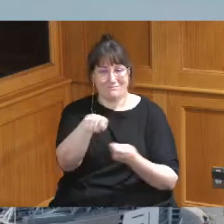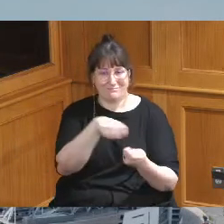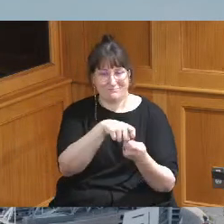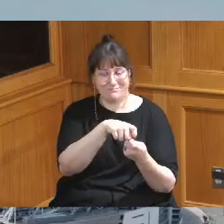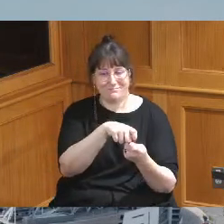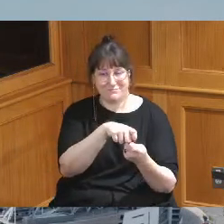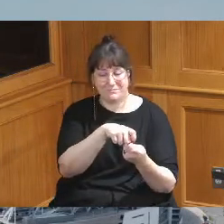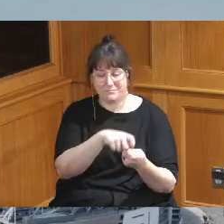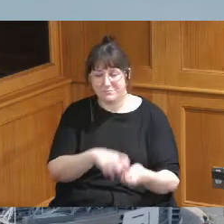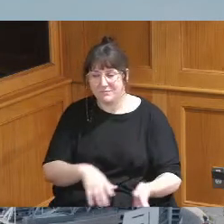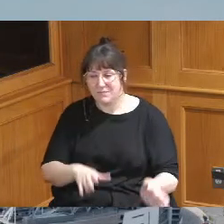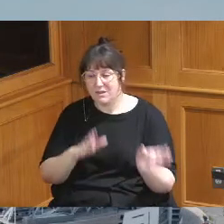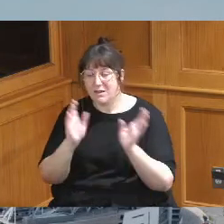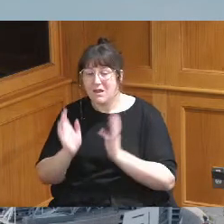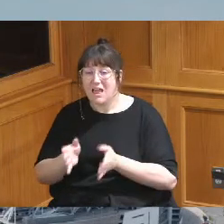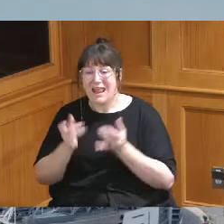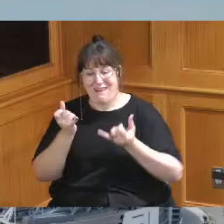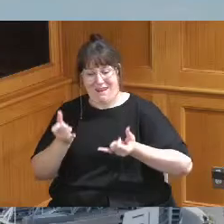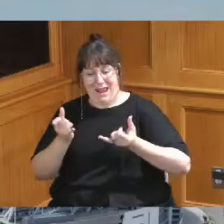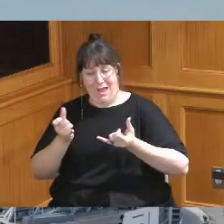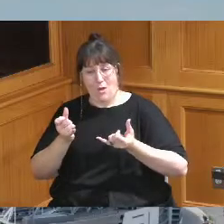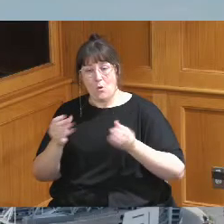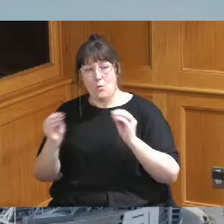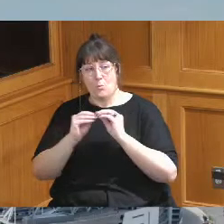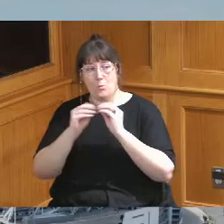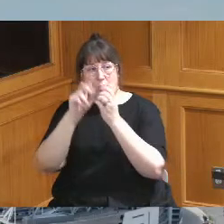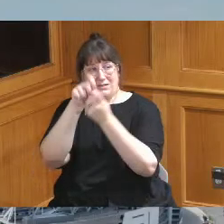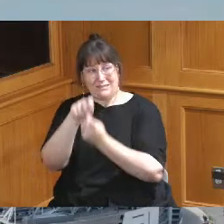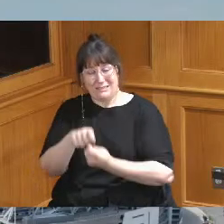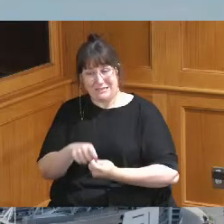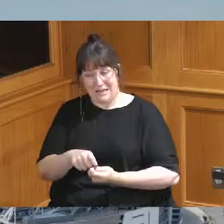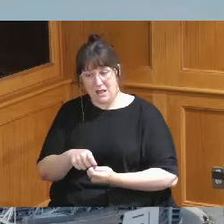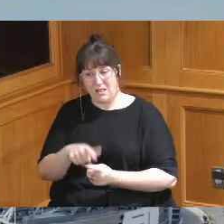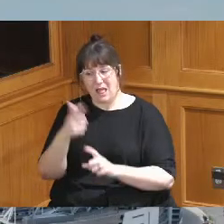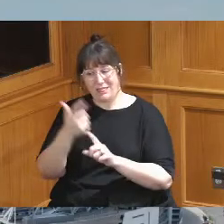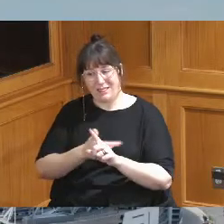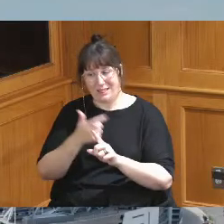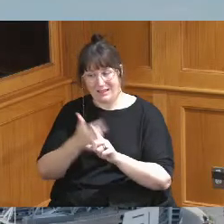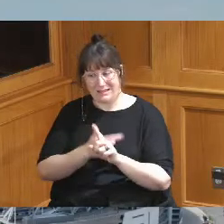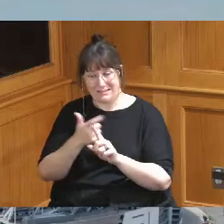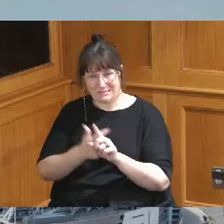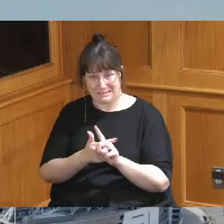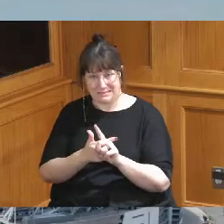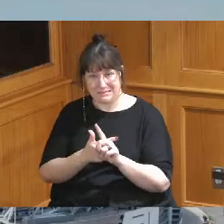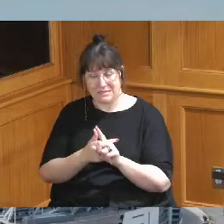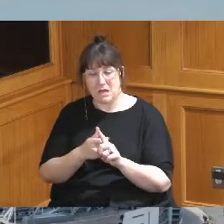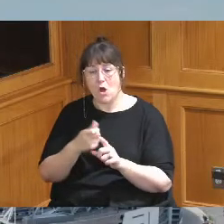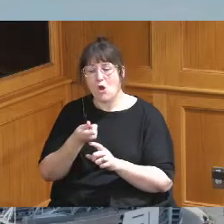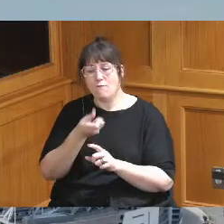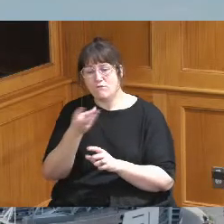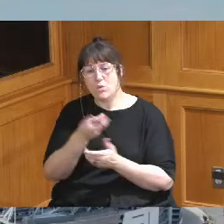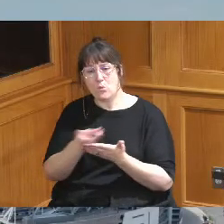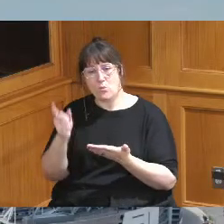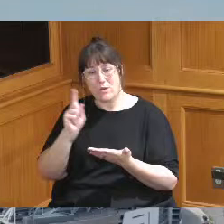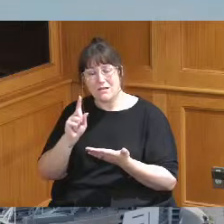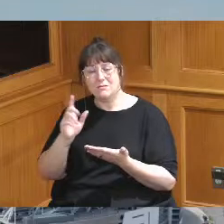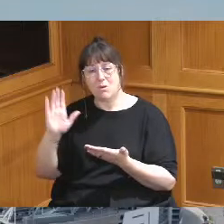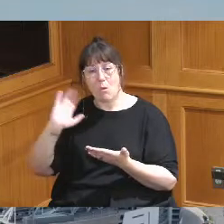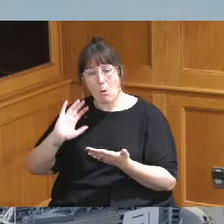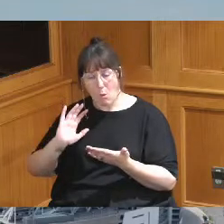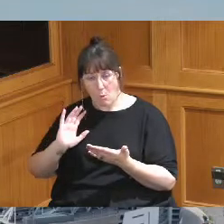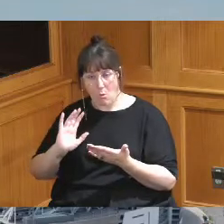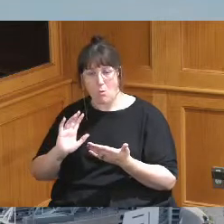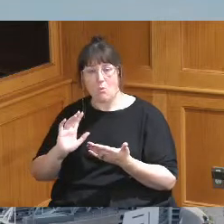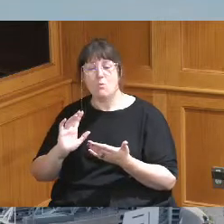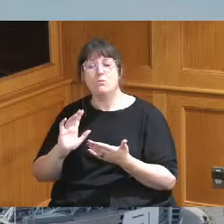So in terms of some detail on the lease, several weeks ago, our negotiating team presented on a